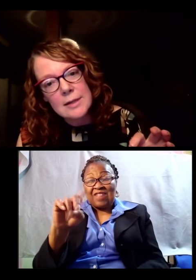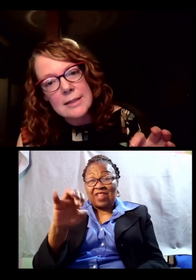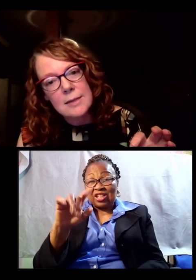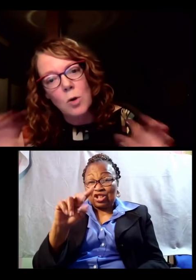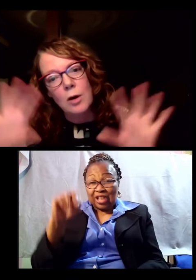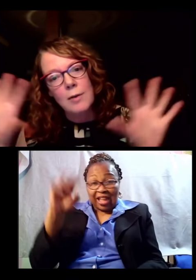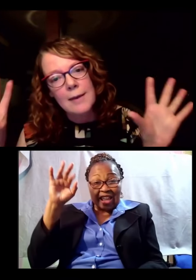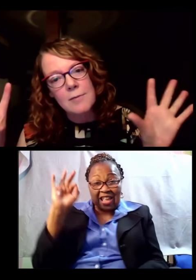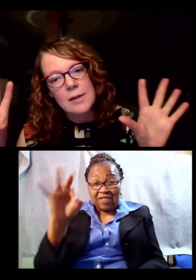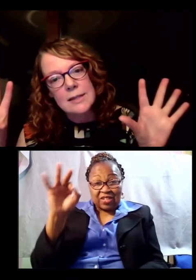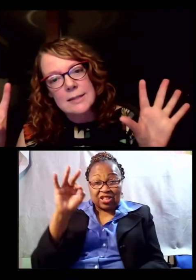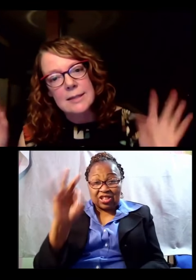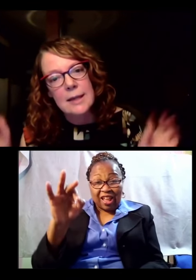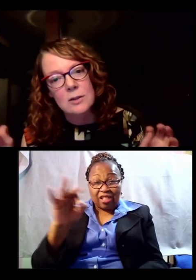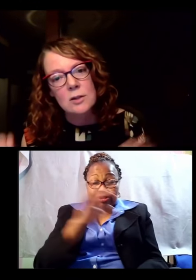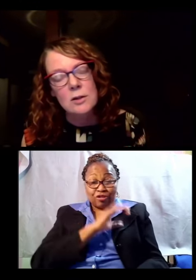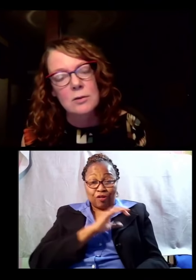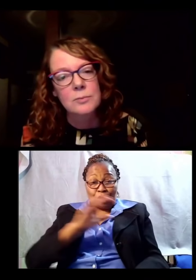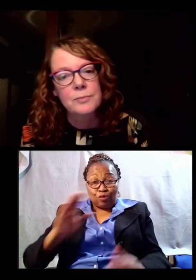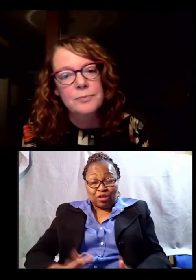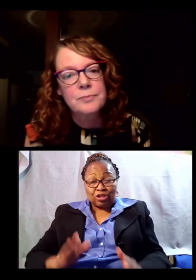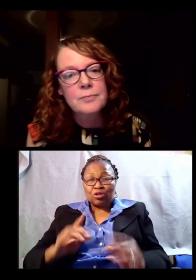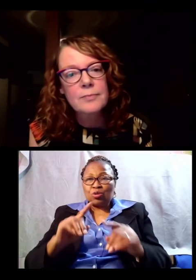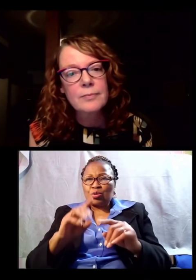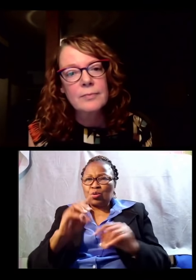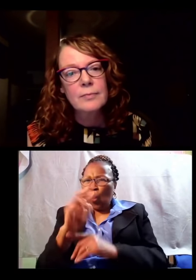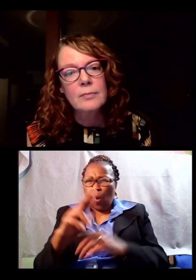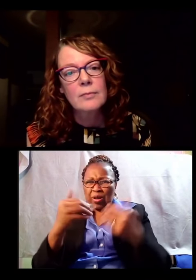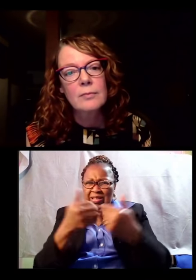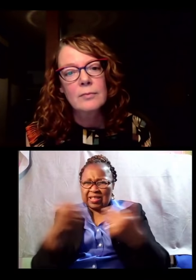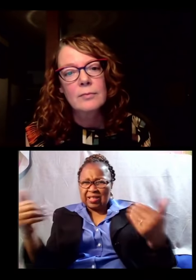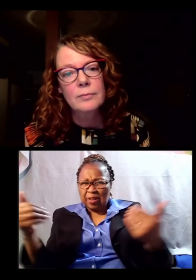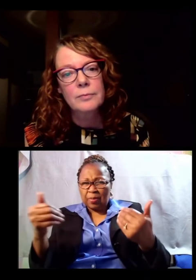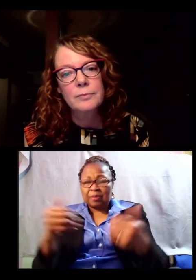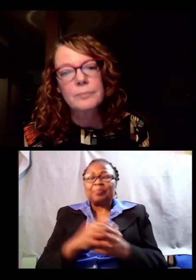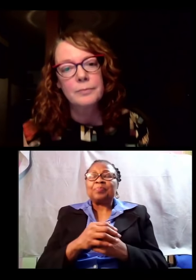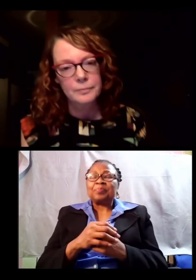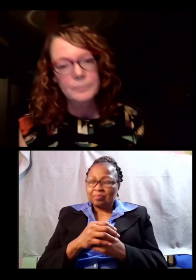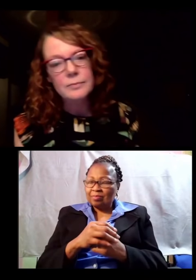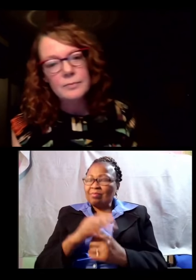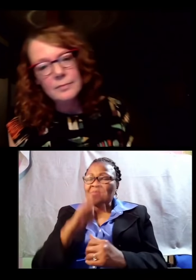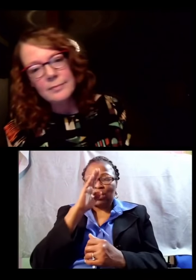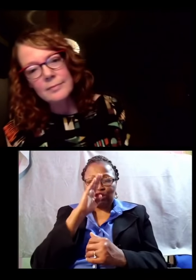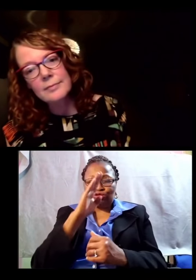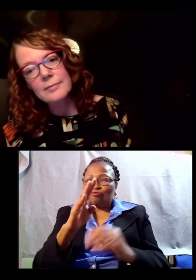of Puritanism, or are they very distinct to you? There's a direct through line.